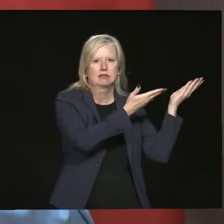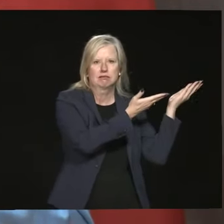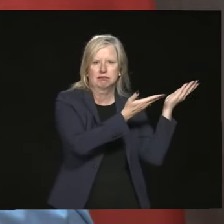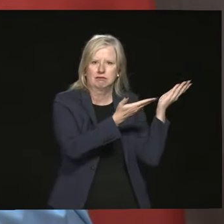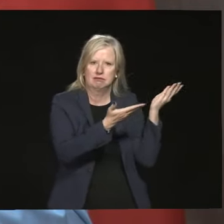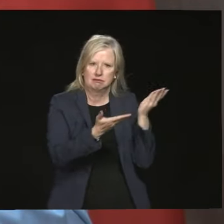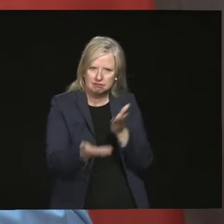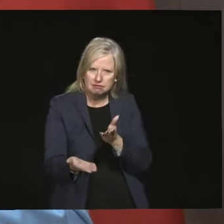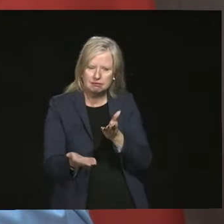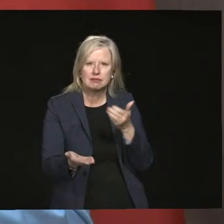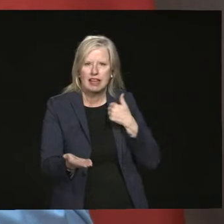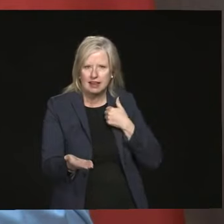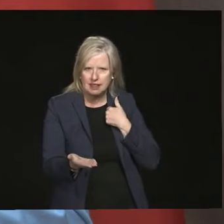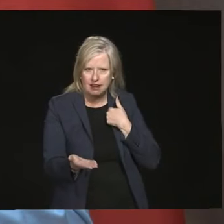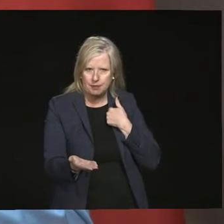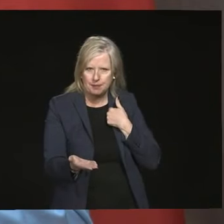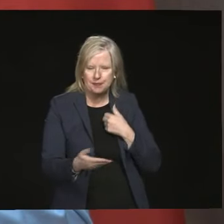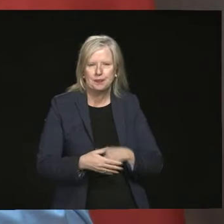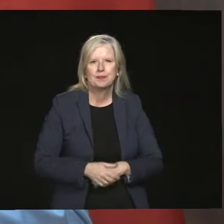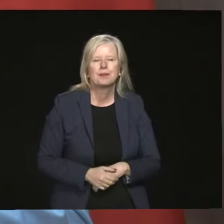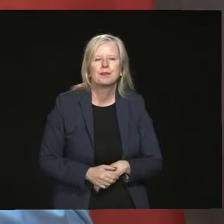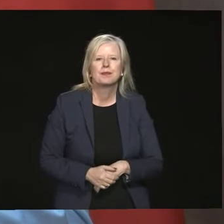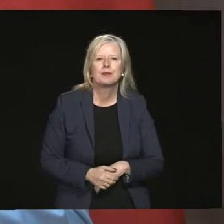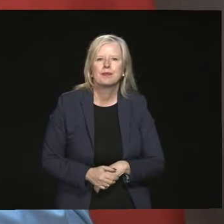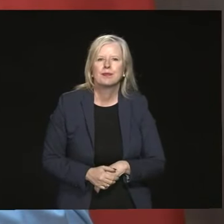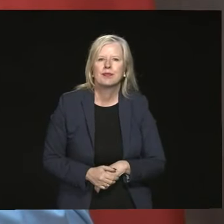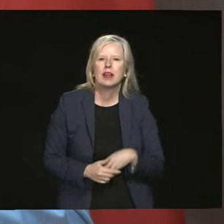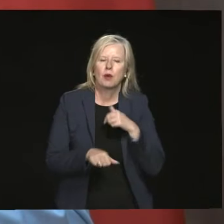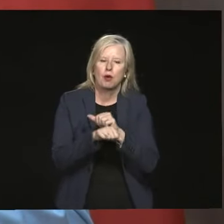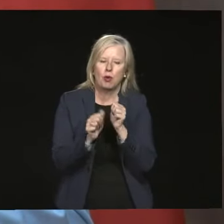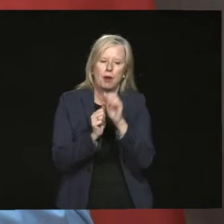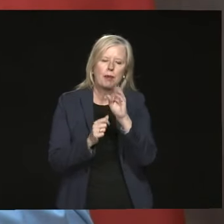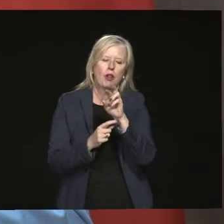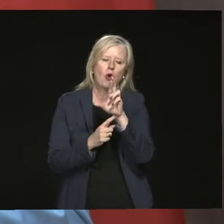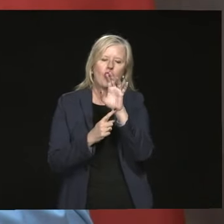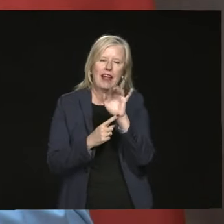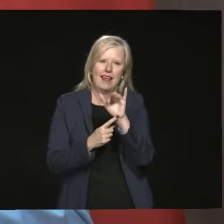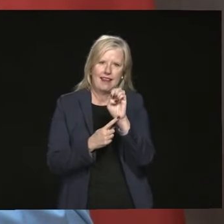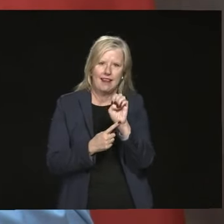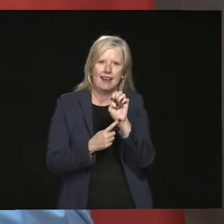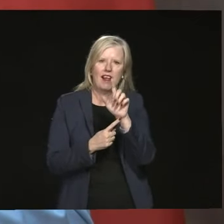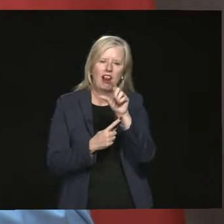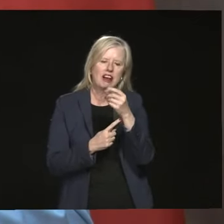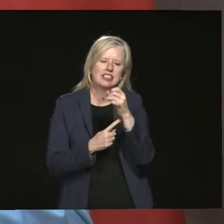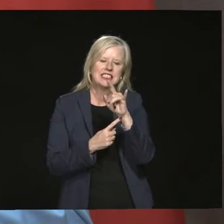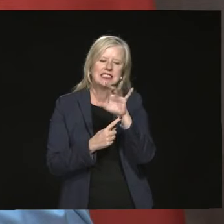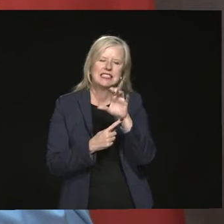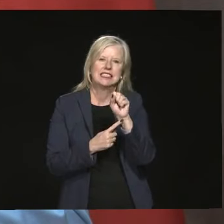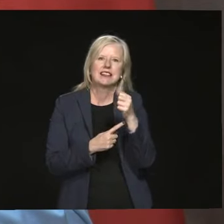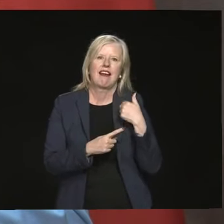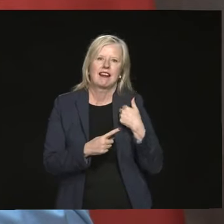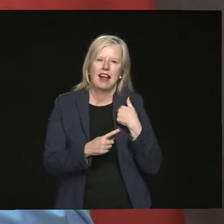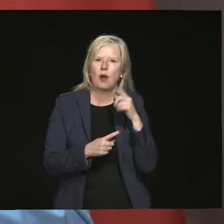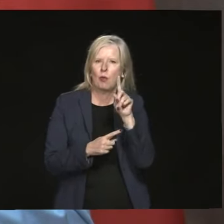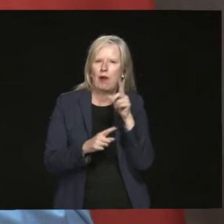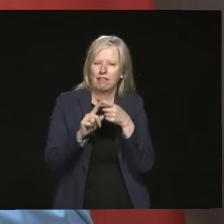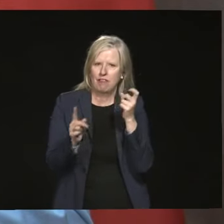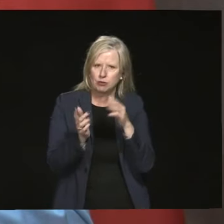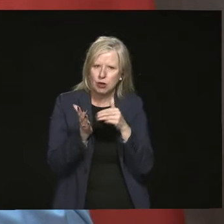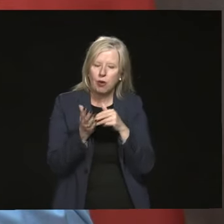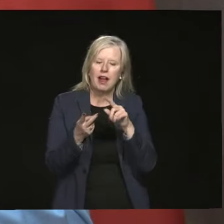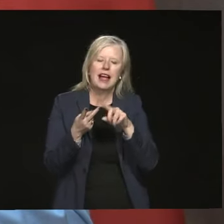particular, we are working with Bolloré Logistics Canada, based out of Montreal, and with Deloitte Canada to provide help